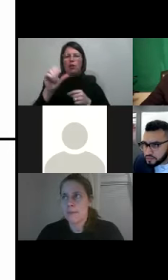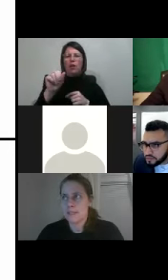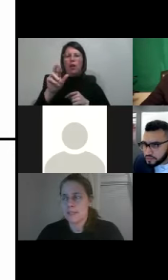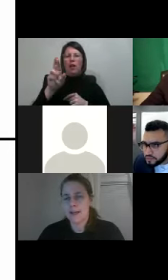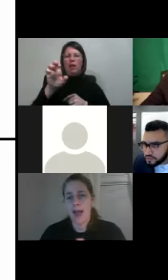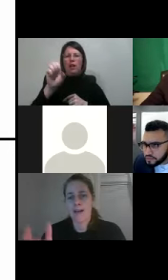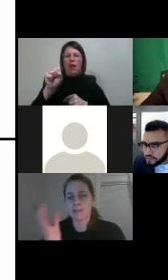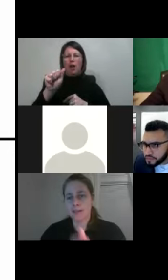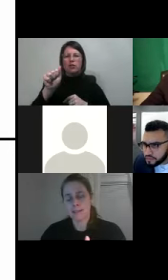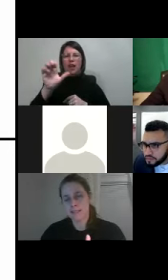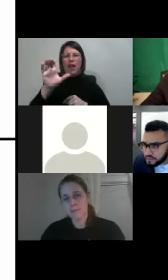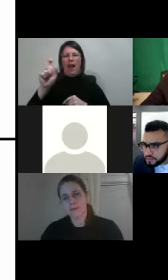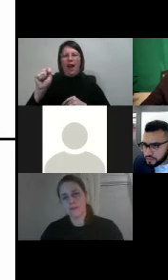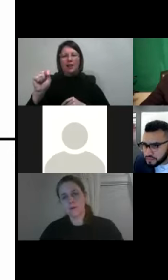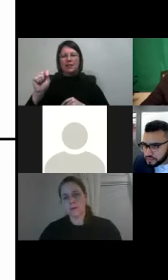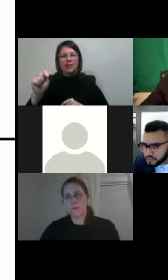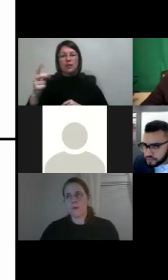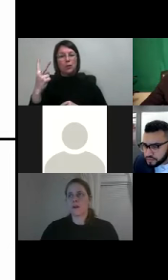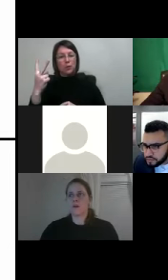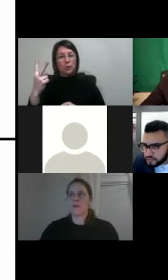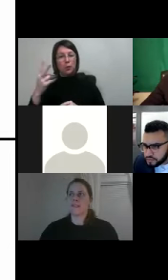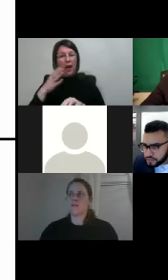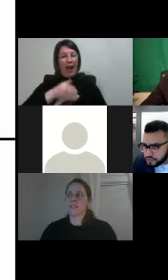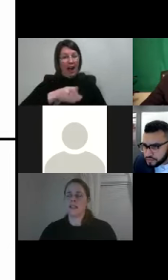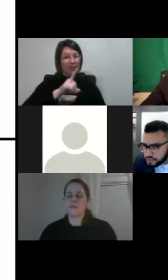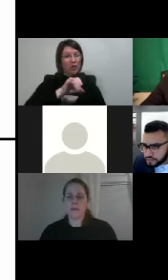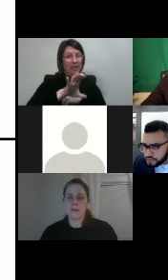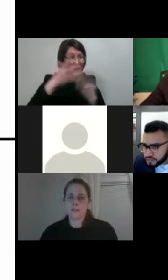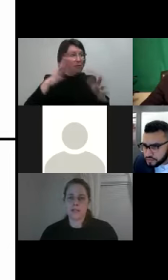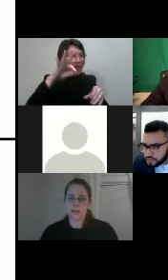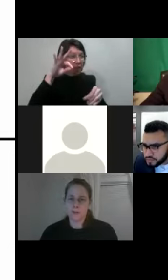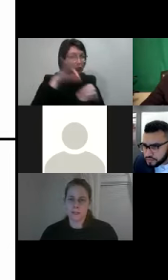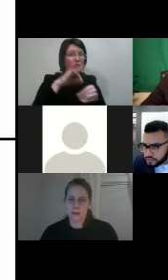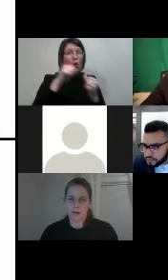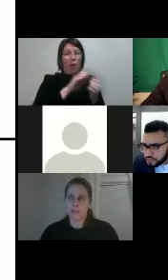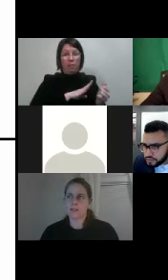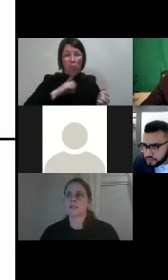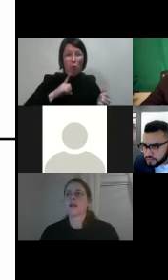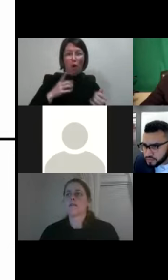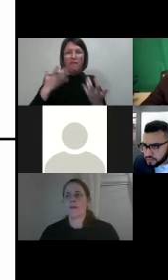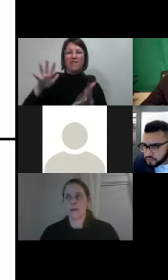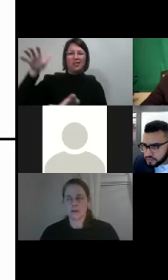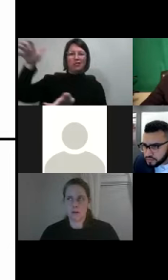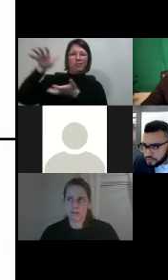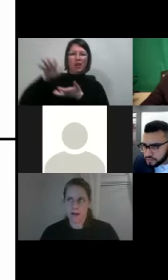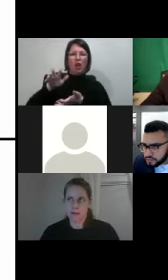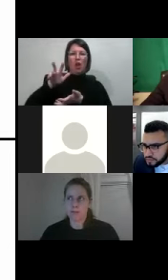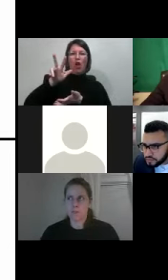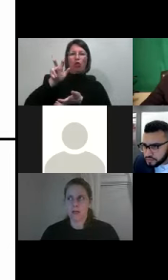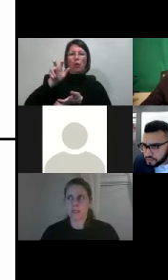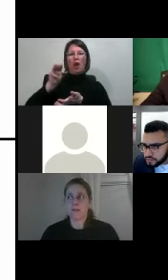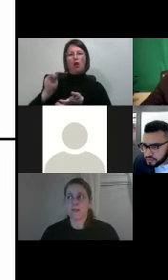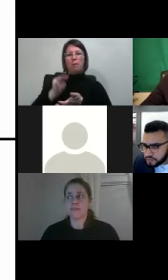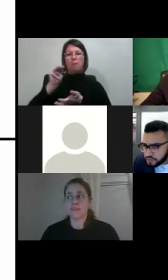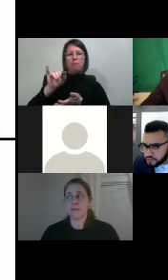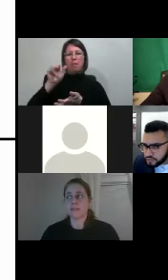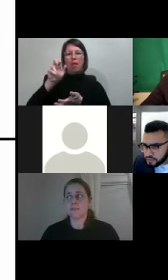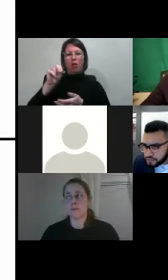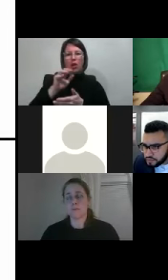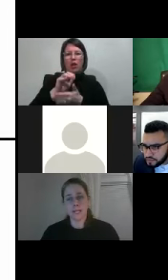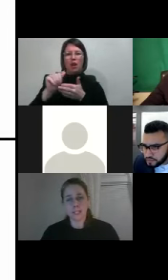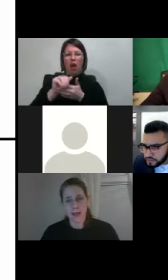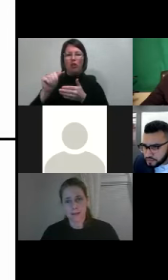the MBTA, after that December vote with our board, we did receive about $300 million from the Coronavirus Response and Relief